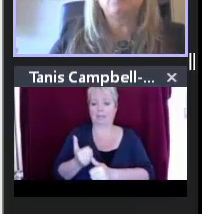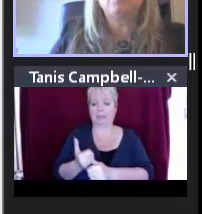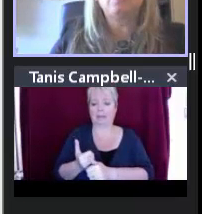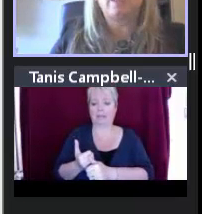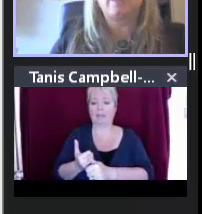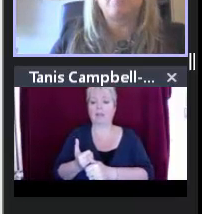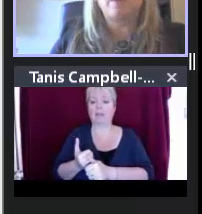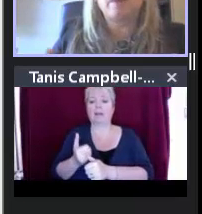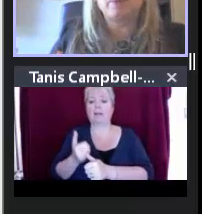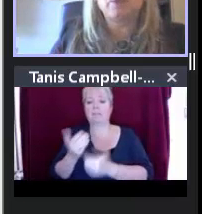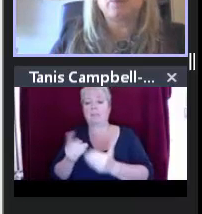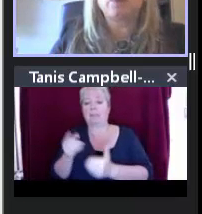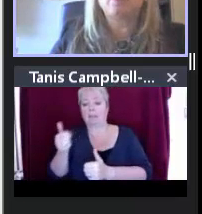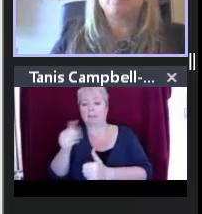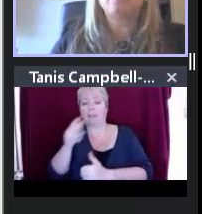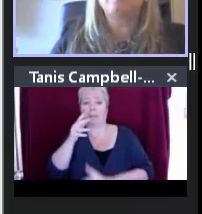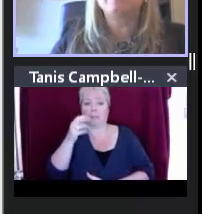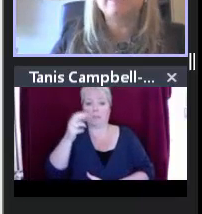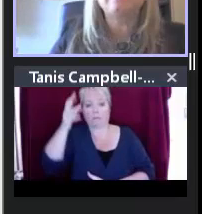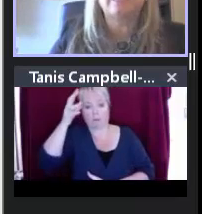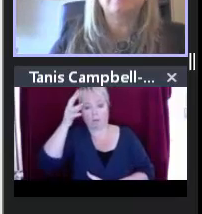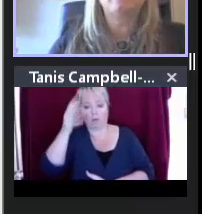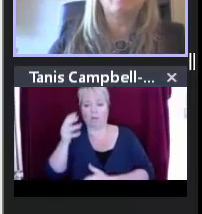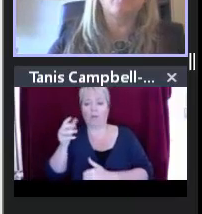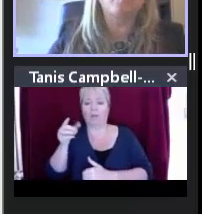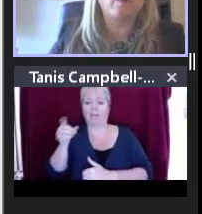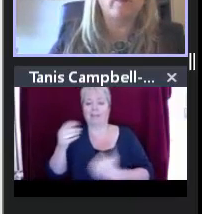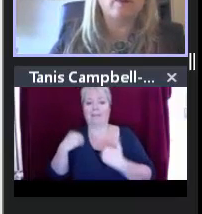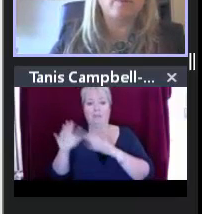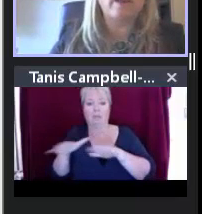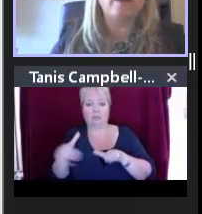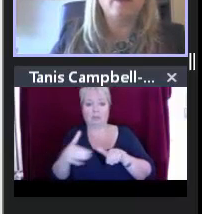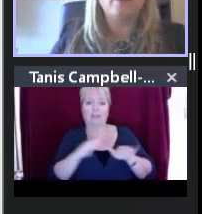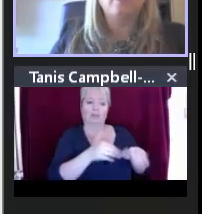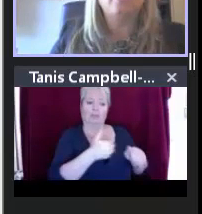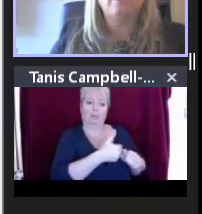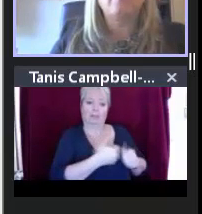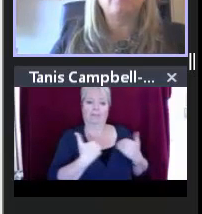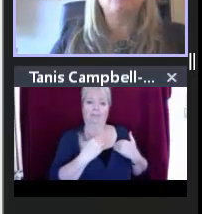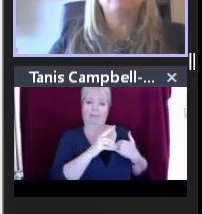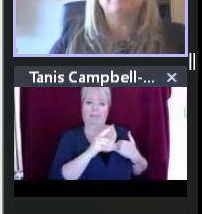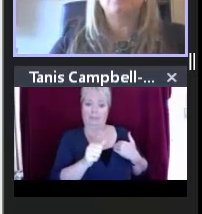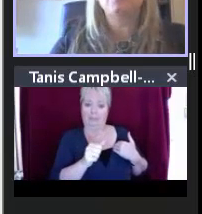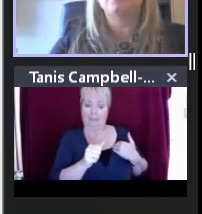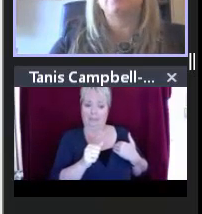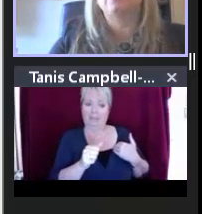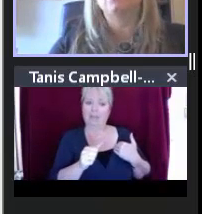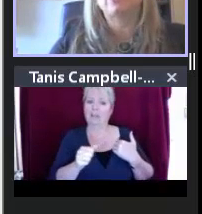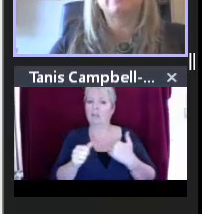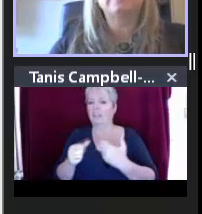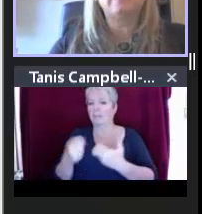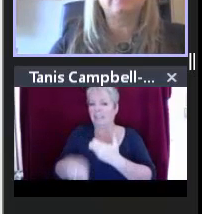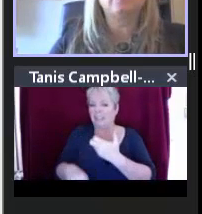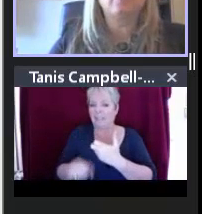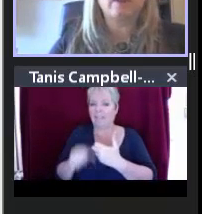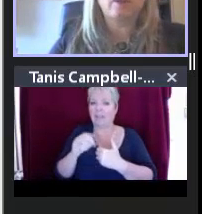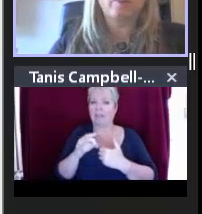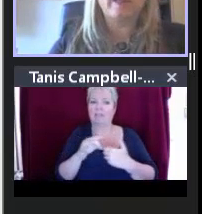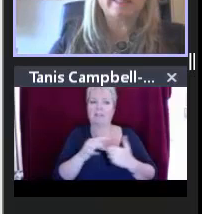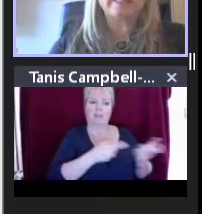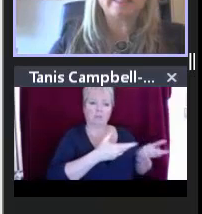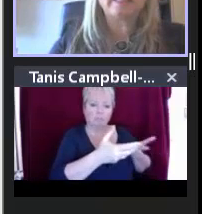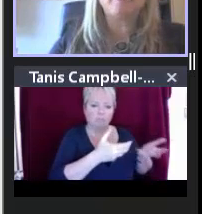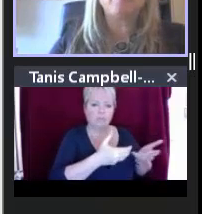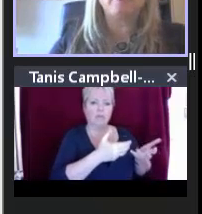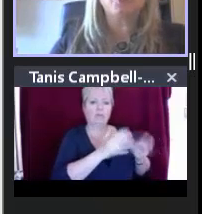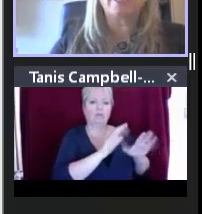workplace to be able to completely satisfy your employer when you're having to attend to your child's needs on a